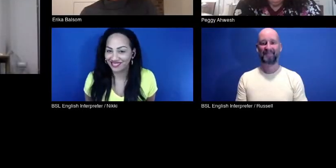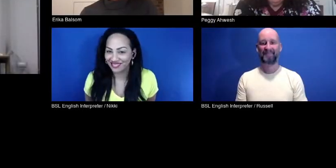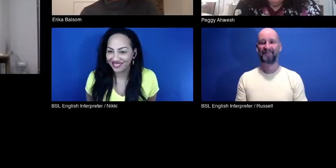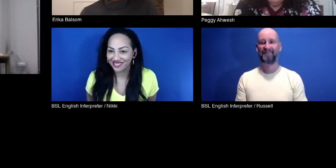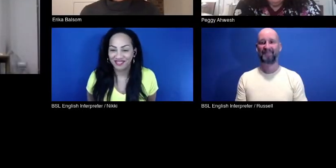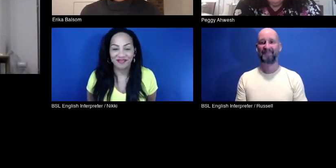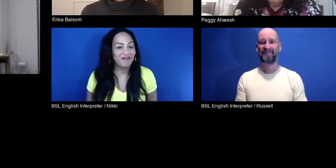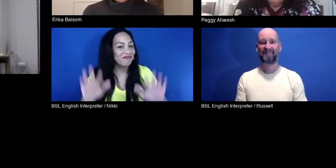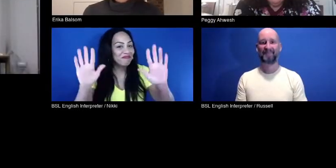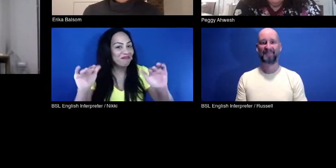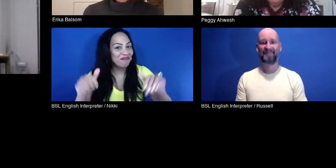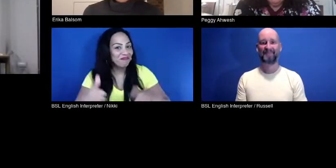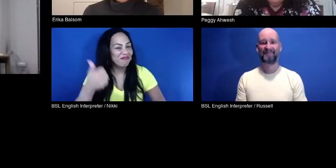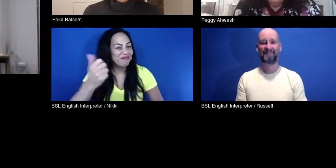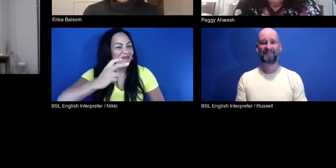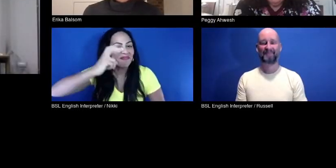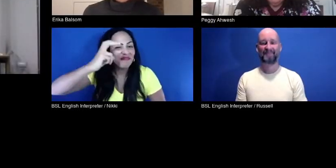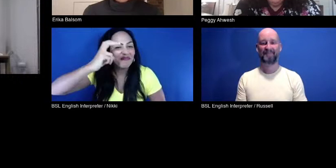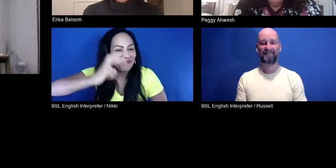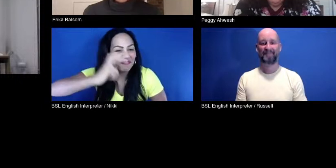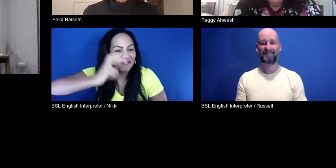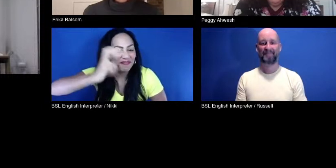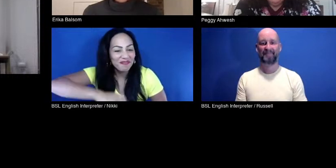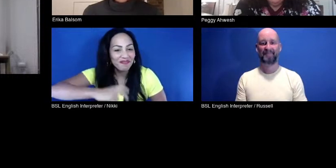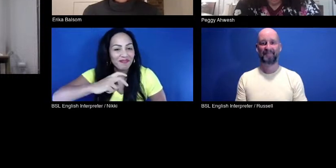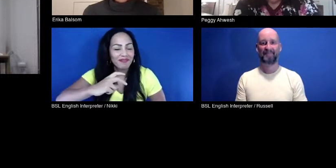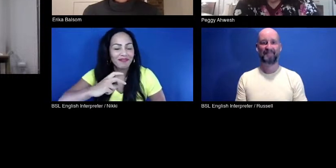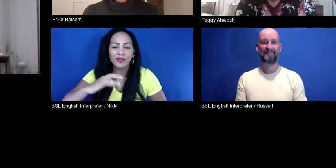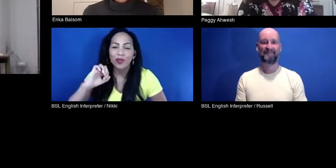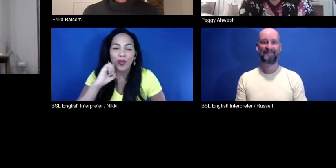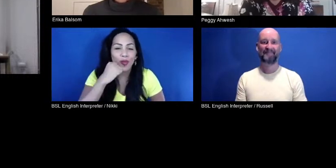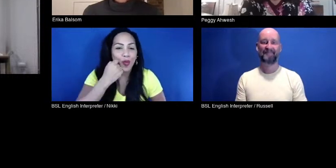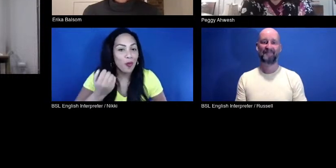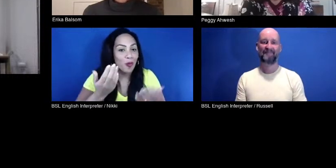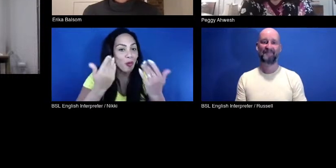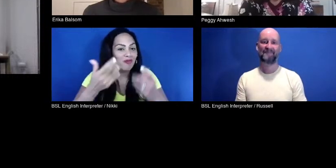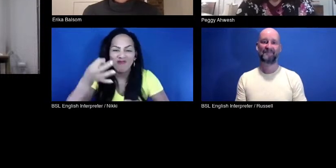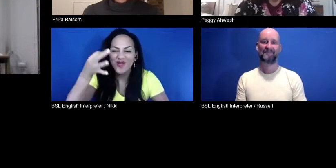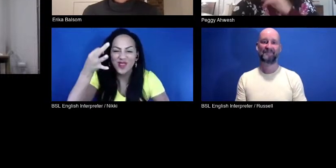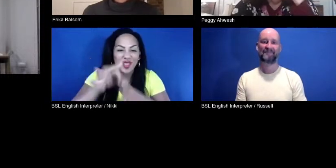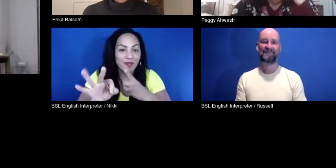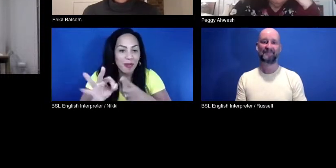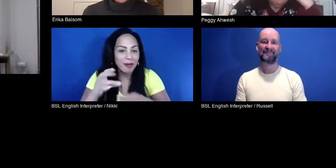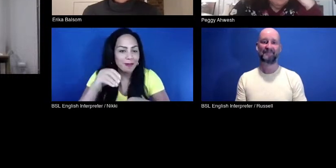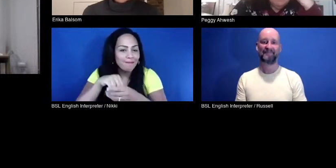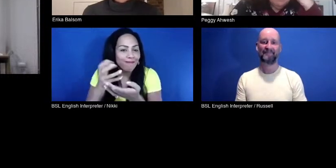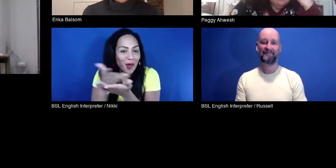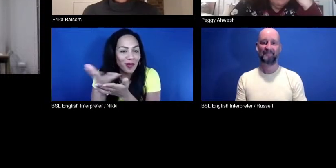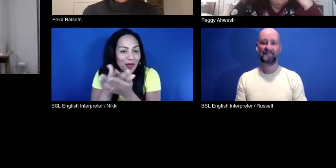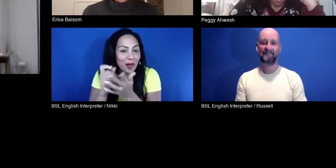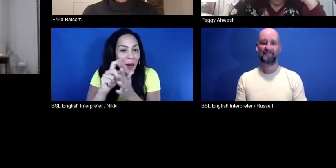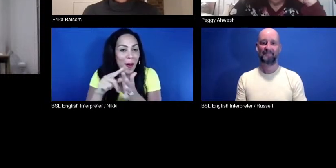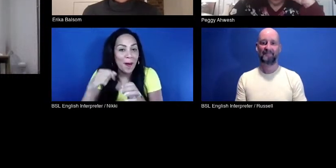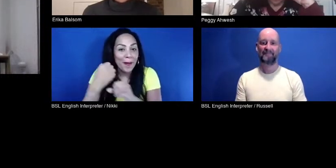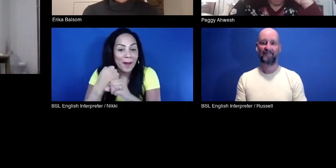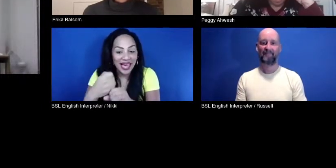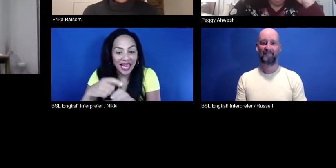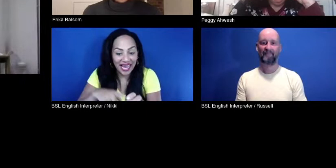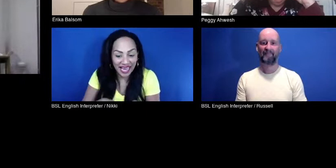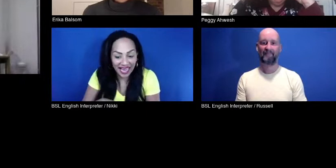Hello, good evening, and a very warm welcome to this special In Conversation between Peggy Ahwesh and Erika